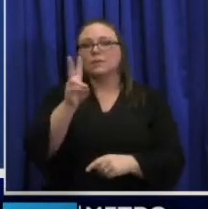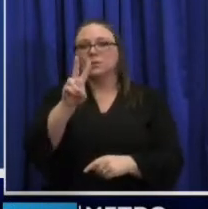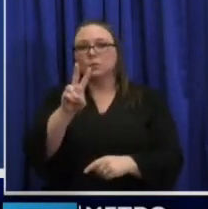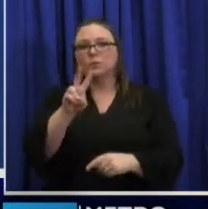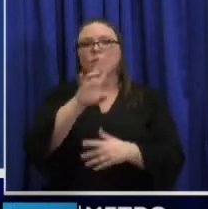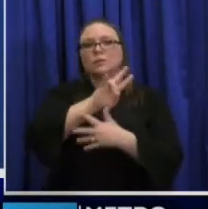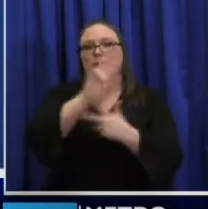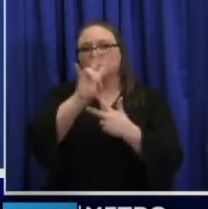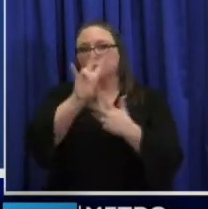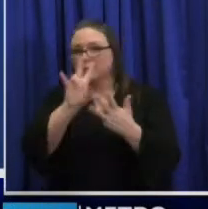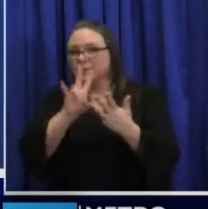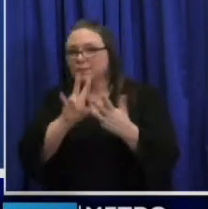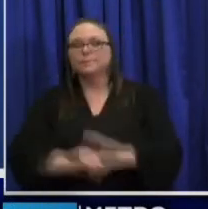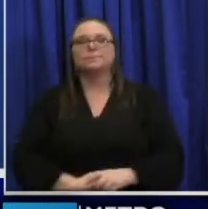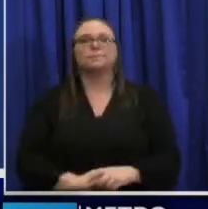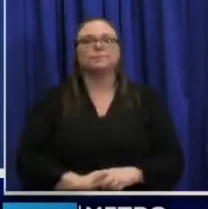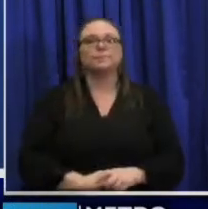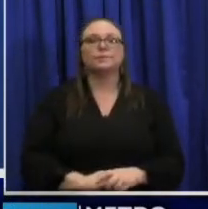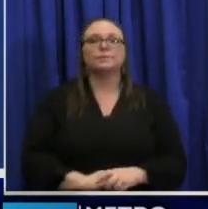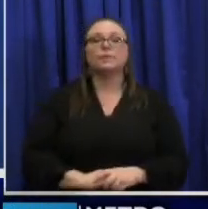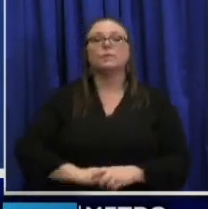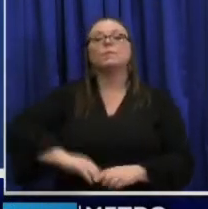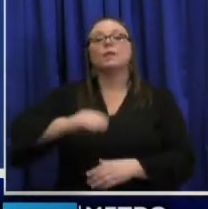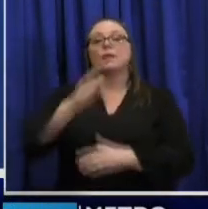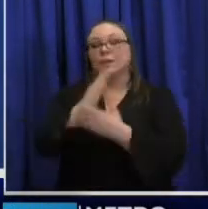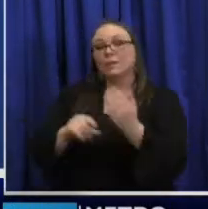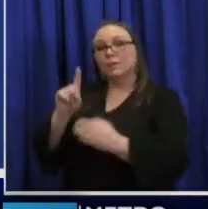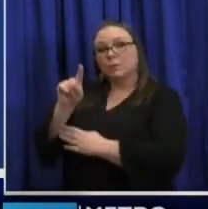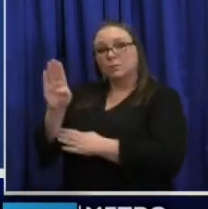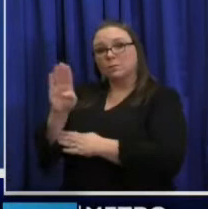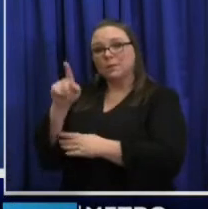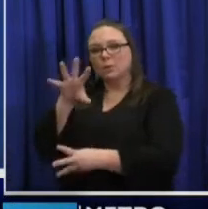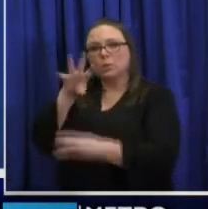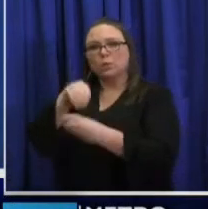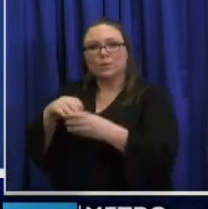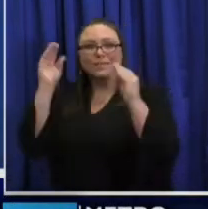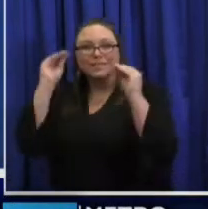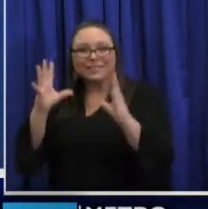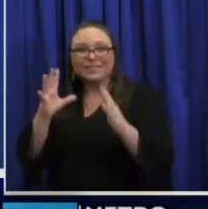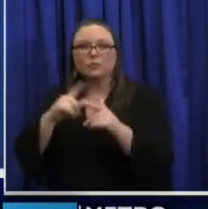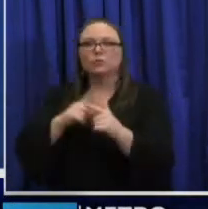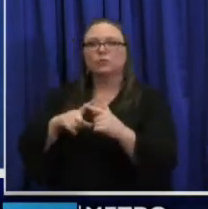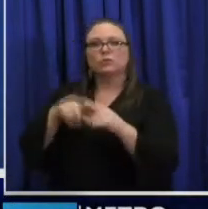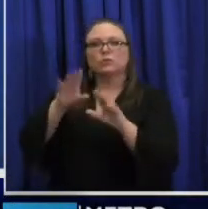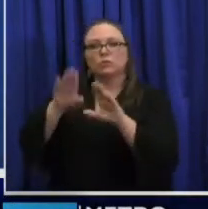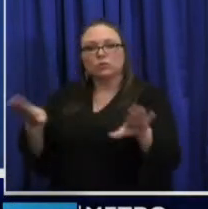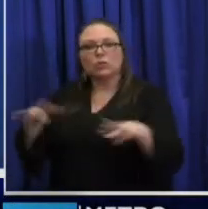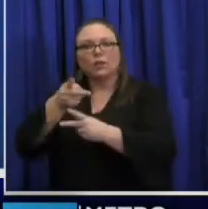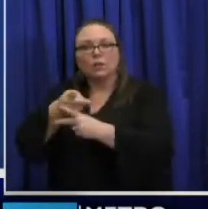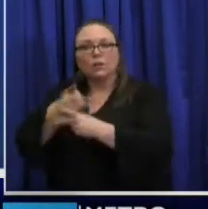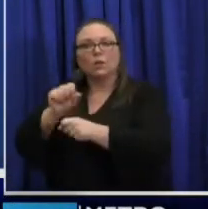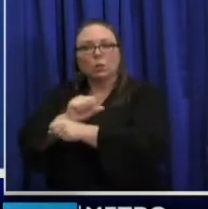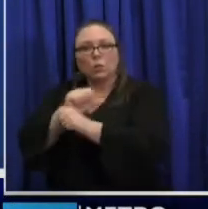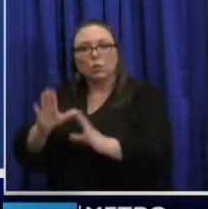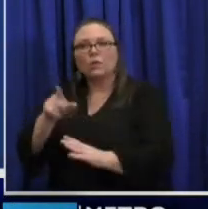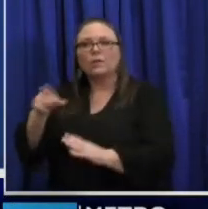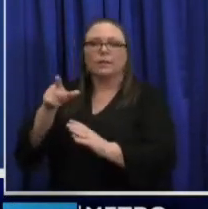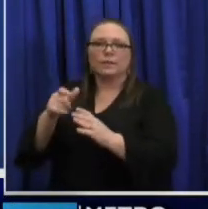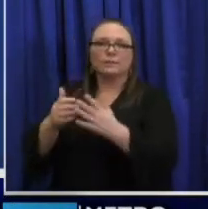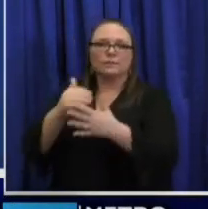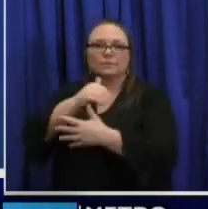615-862-7777. Now, Phase 1B includes teachers and child care workers, and that's our next priority